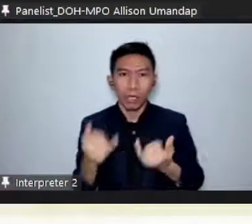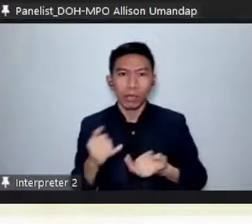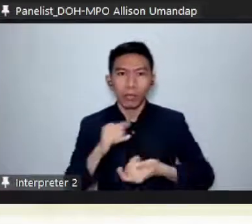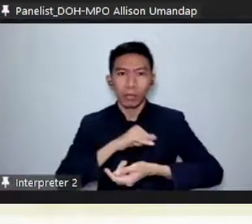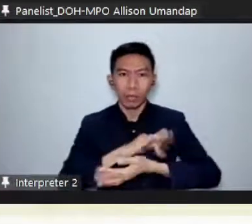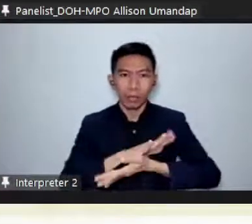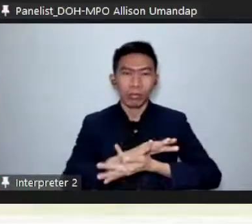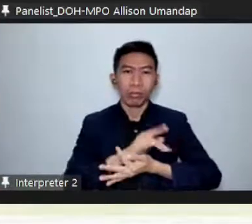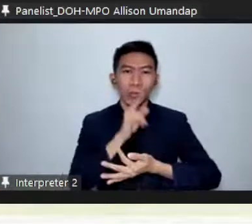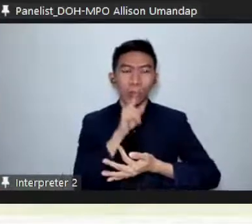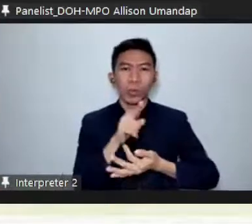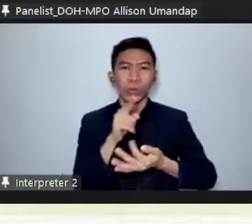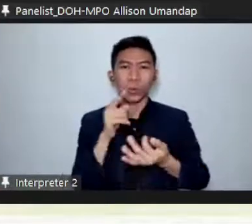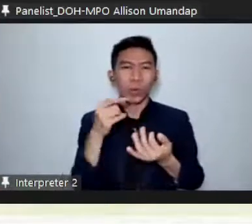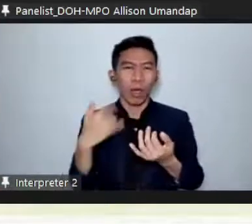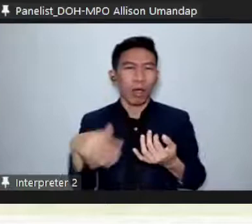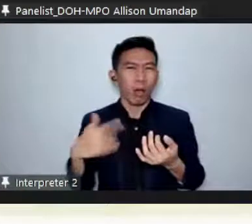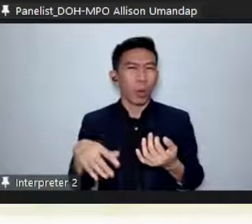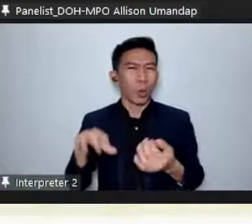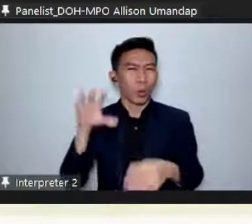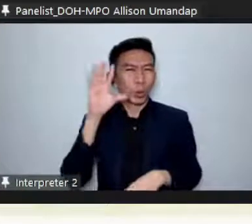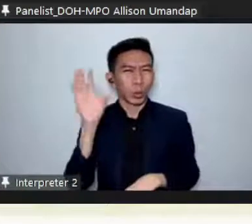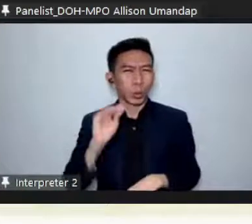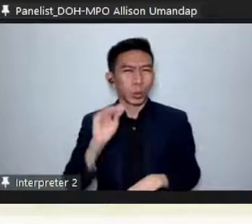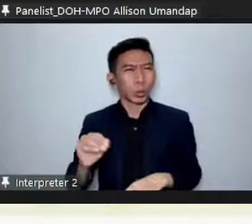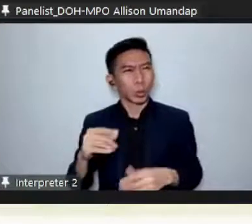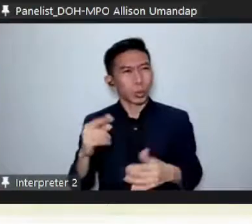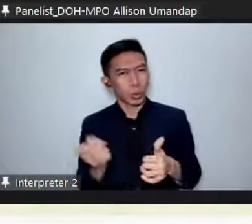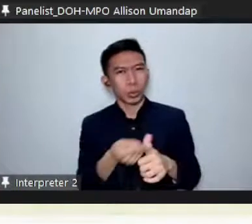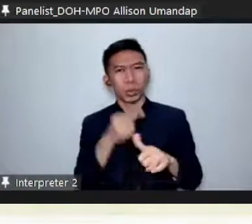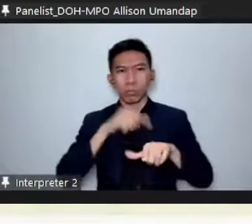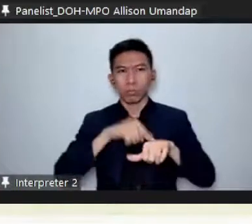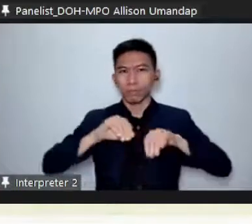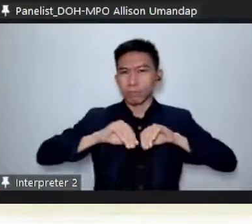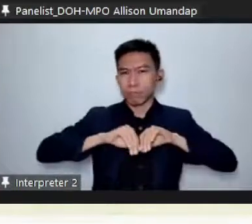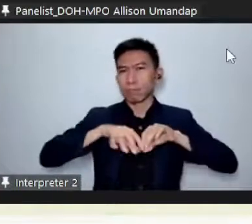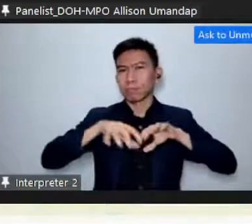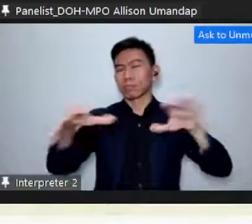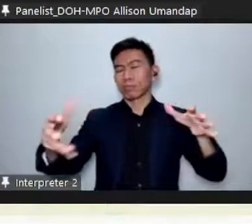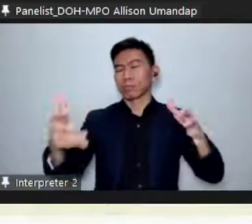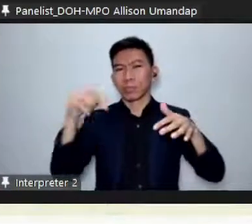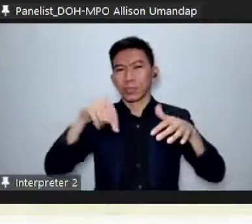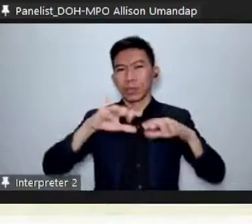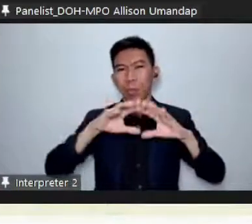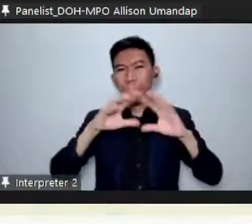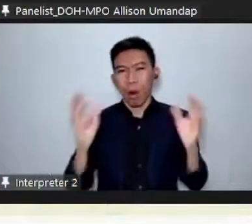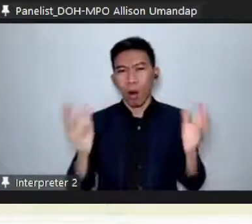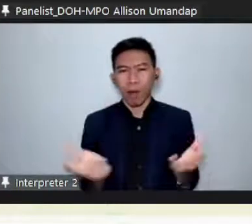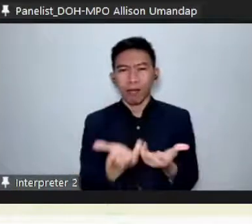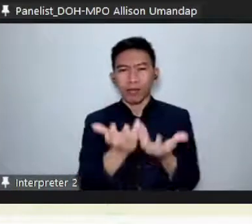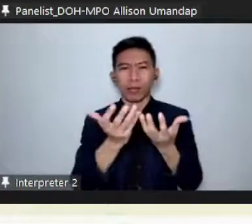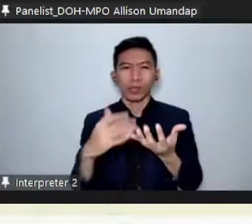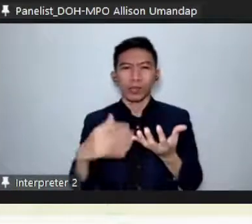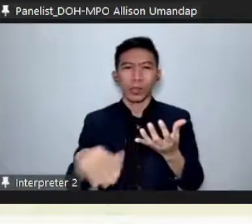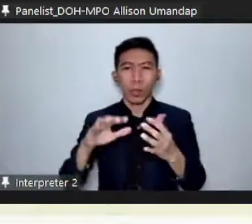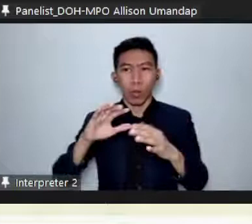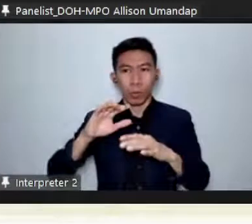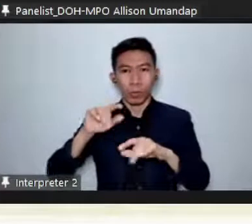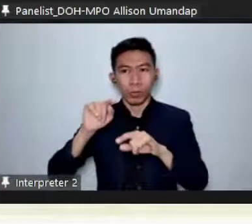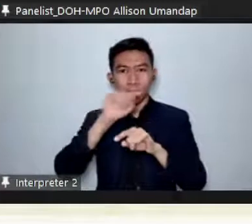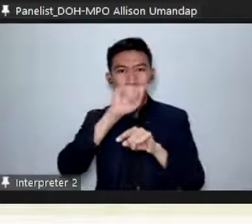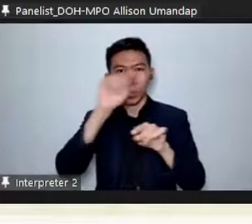has unleashed an unprecedented worldwide health and economic crisis with the world's most vulnerable